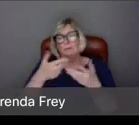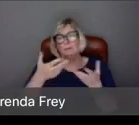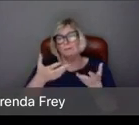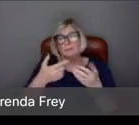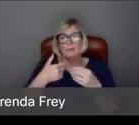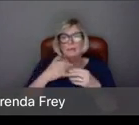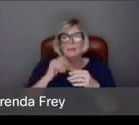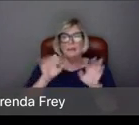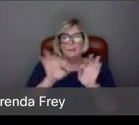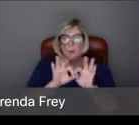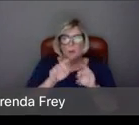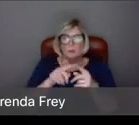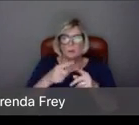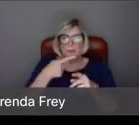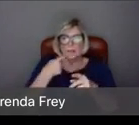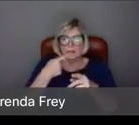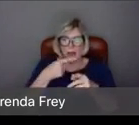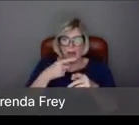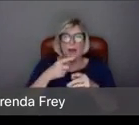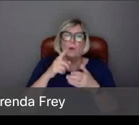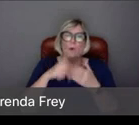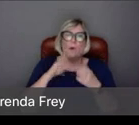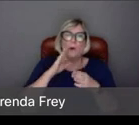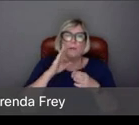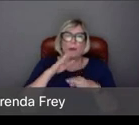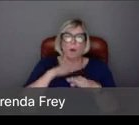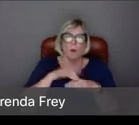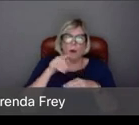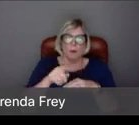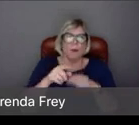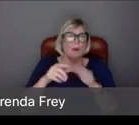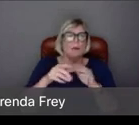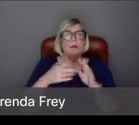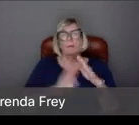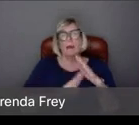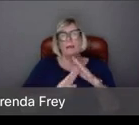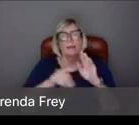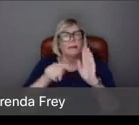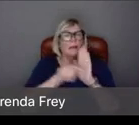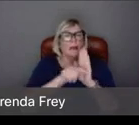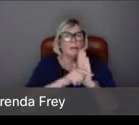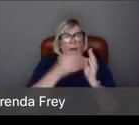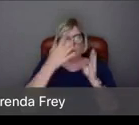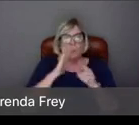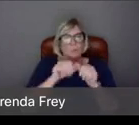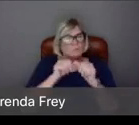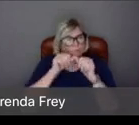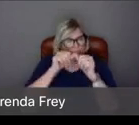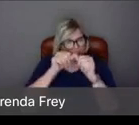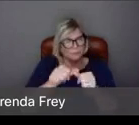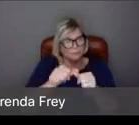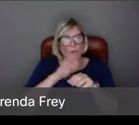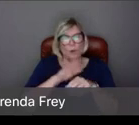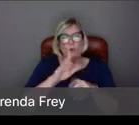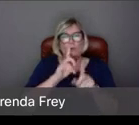understand what's going to be on there. So basic negative information. that's going to stay on your credit report for